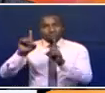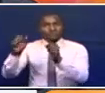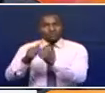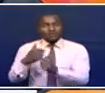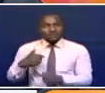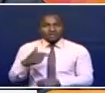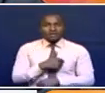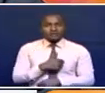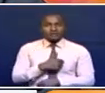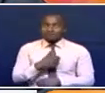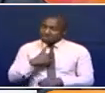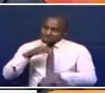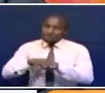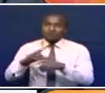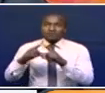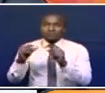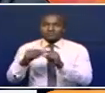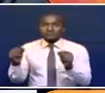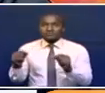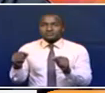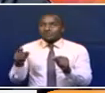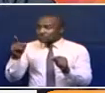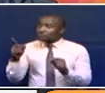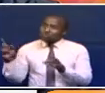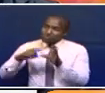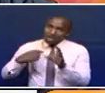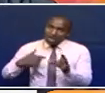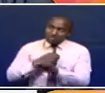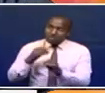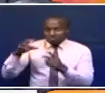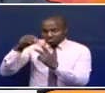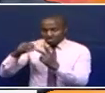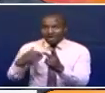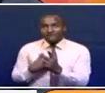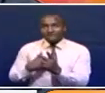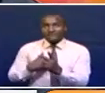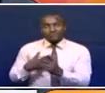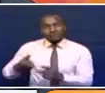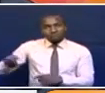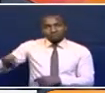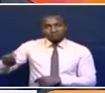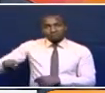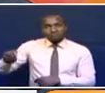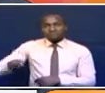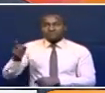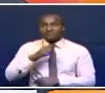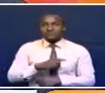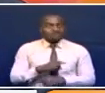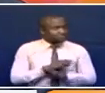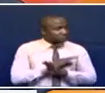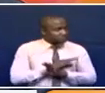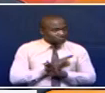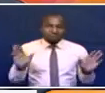I got the message. If you're not willing to join us, we have an alternative. We shook hands. And that was it? And that was